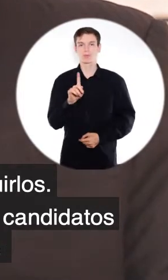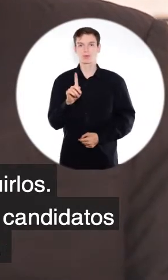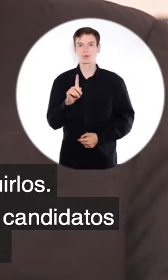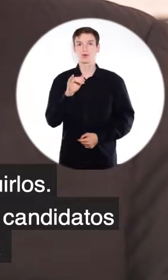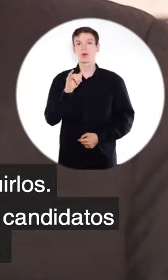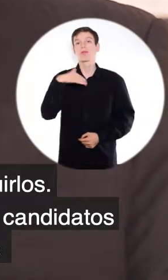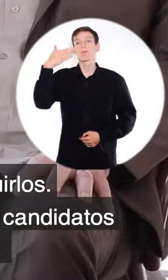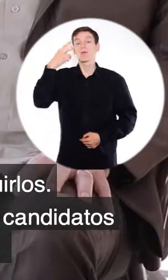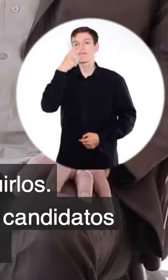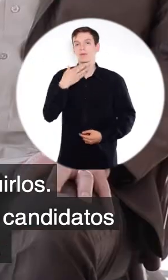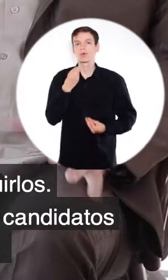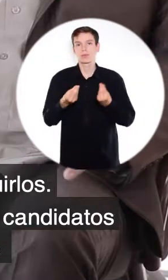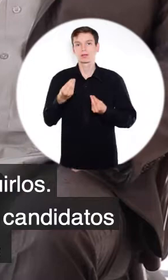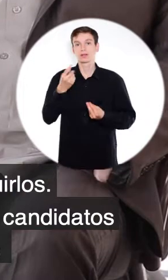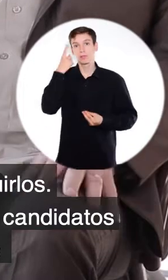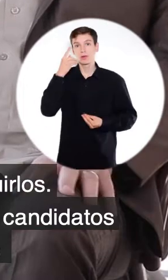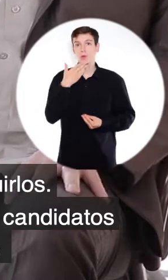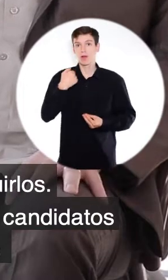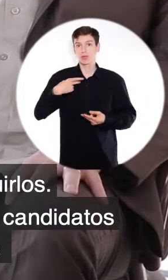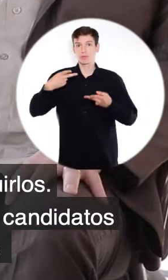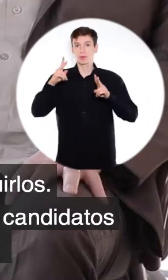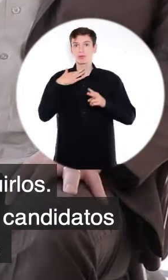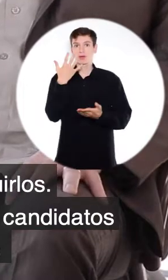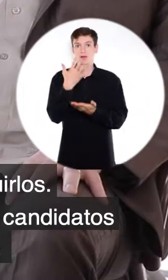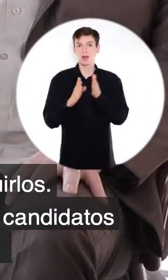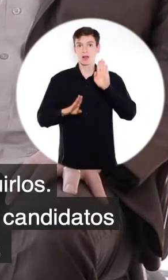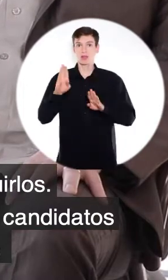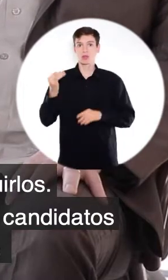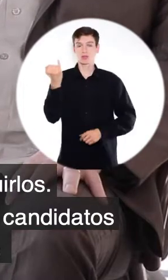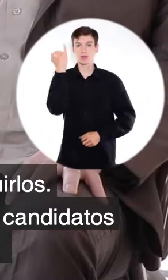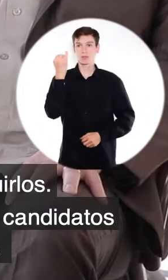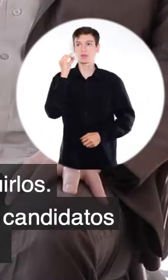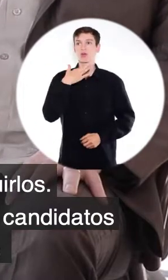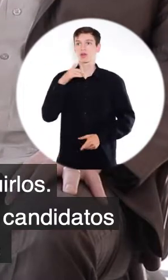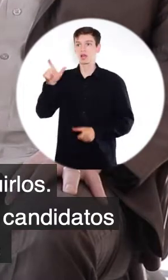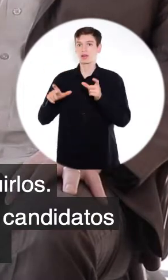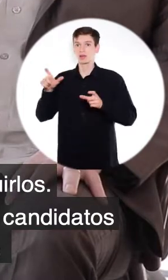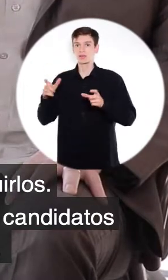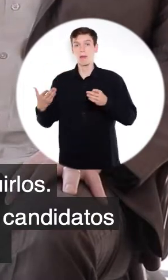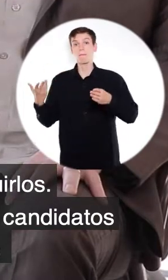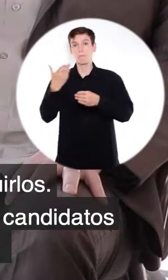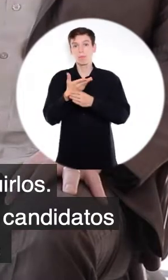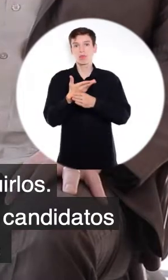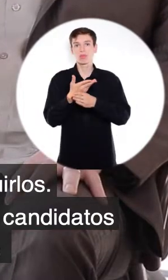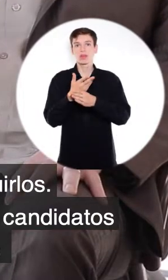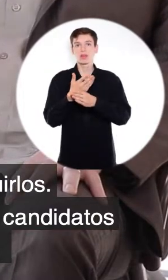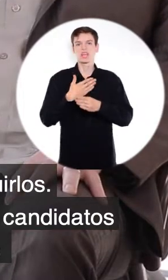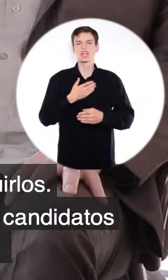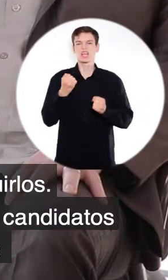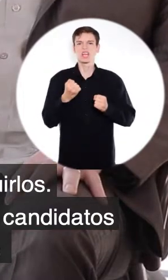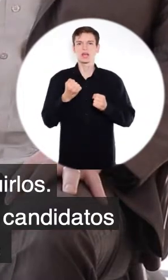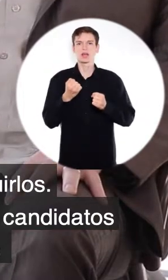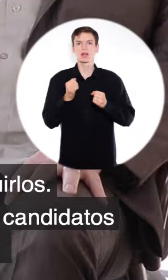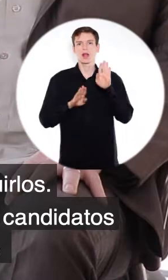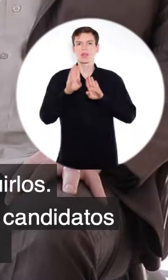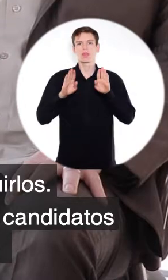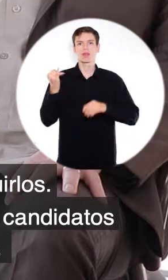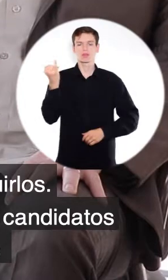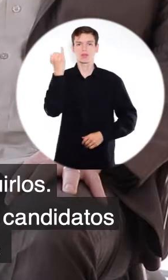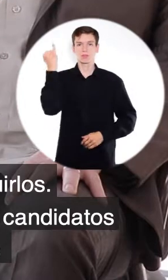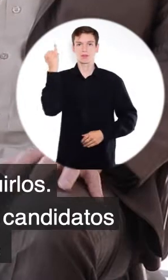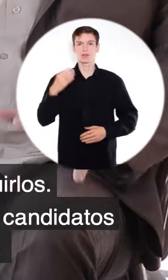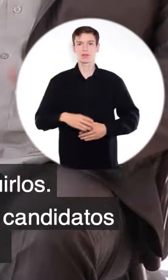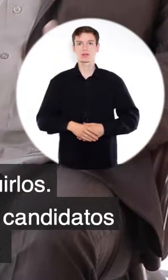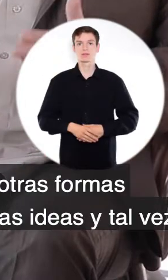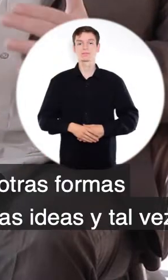to exclude them. And we'll see. One point about that is sometimes when you allow independents or people say that they want